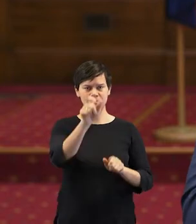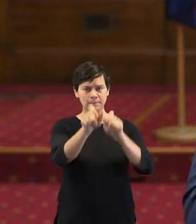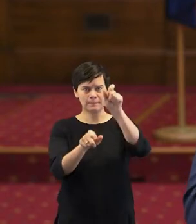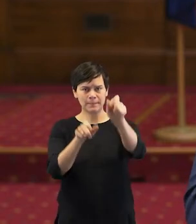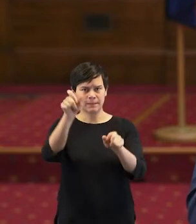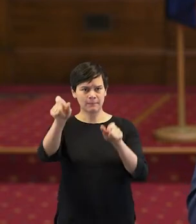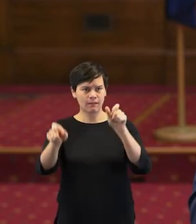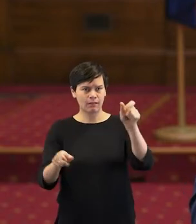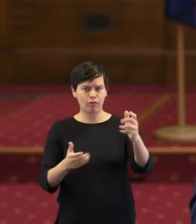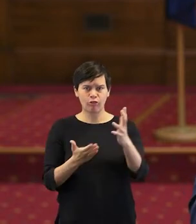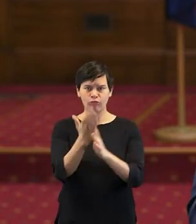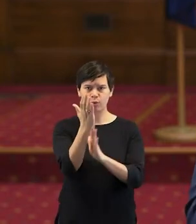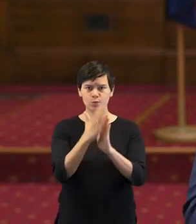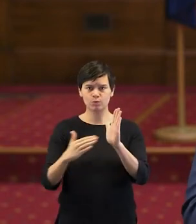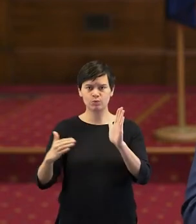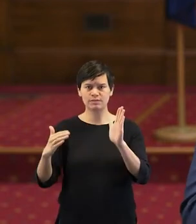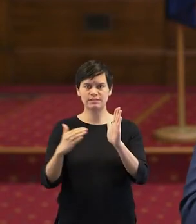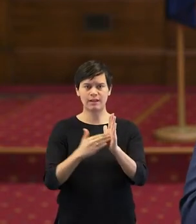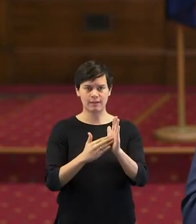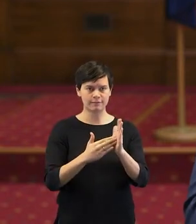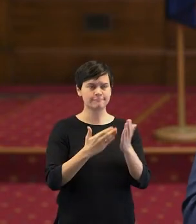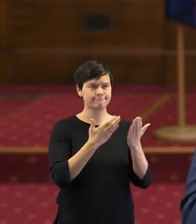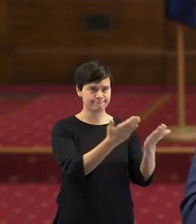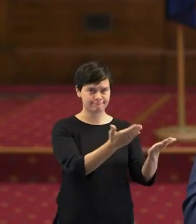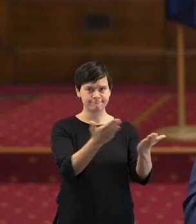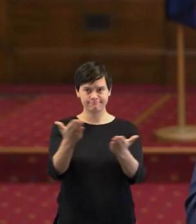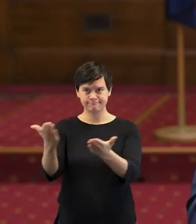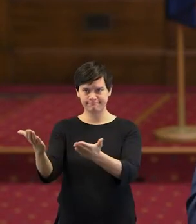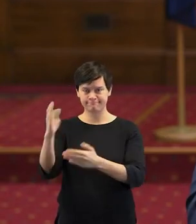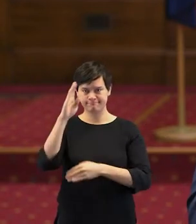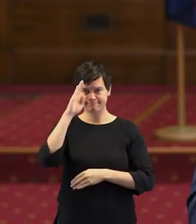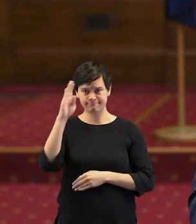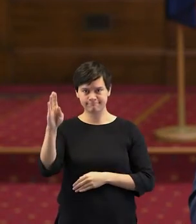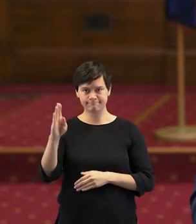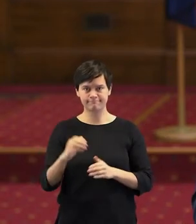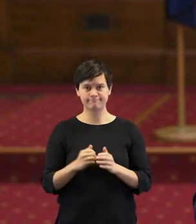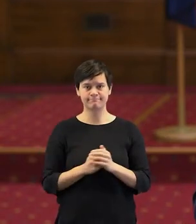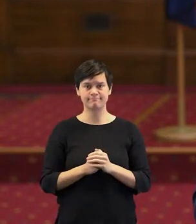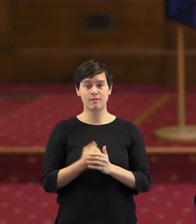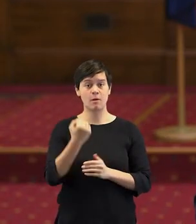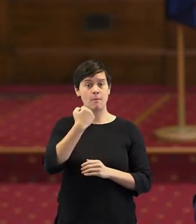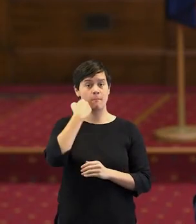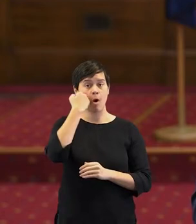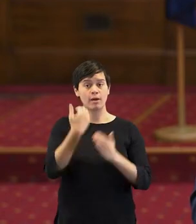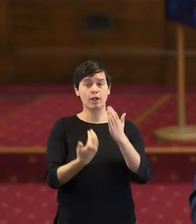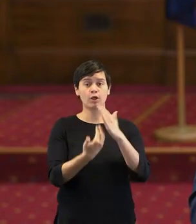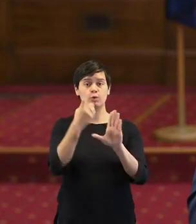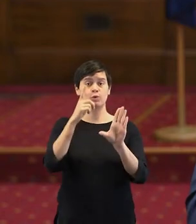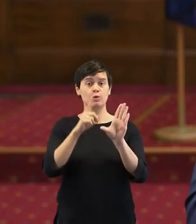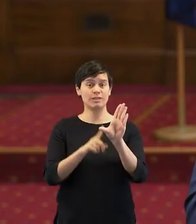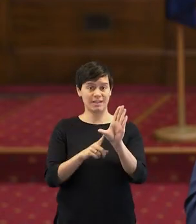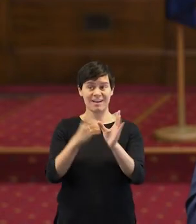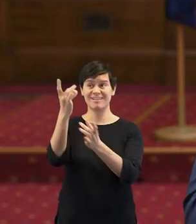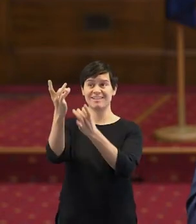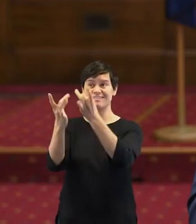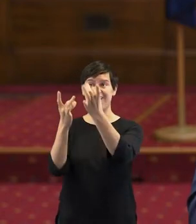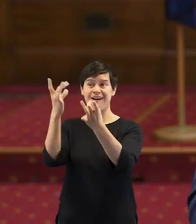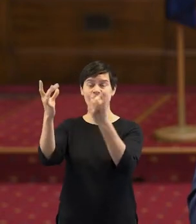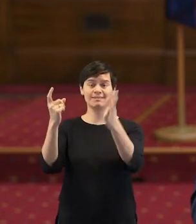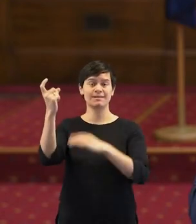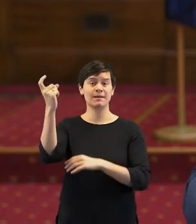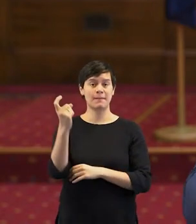o tira rātou kua ngaro atu ki te pō, kua kapo hia e te haonui a matariki, haere, haere,